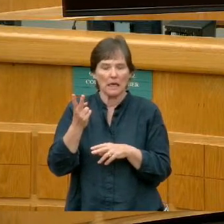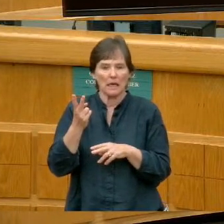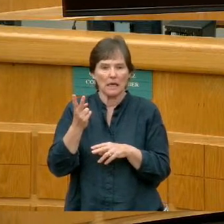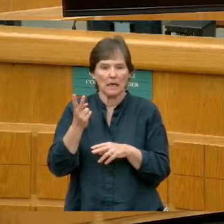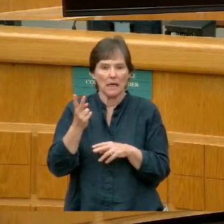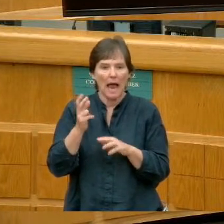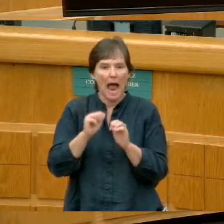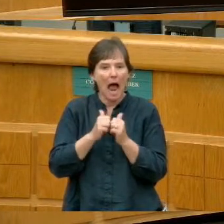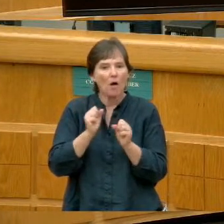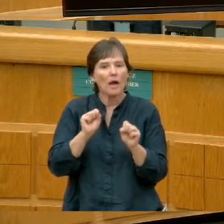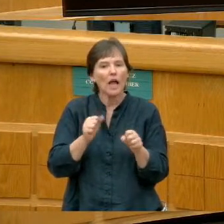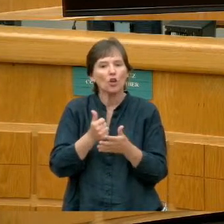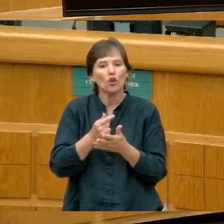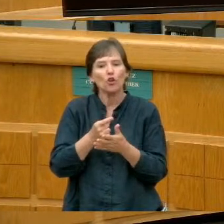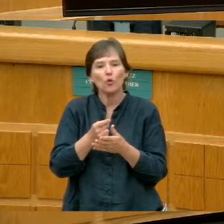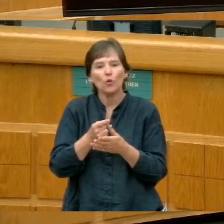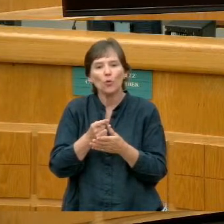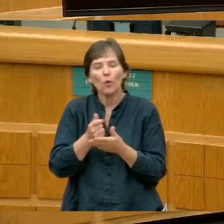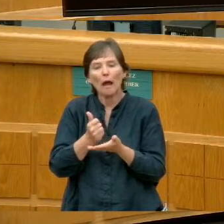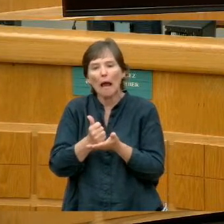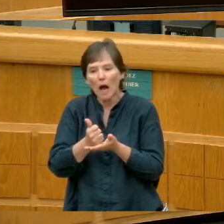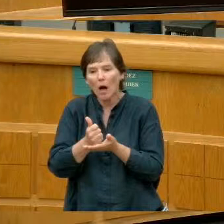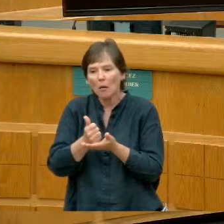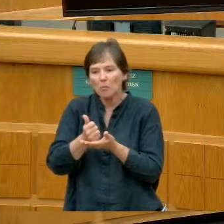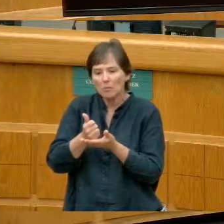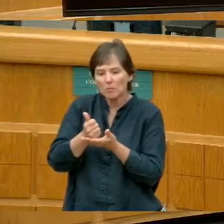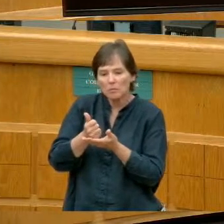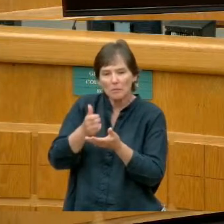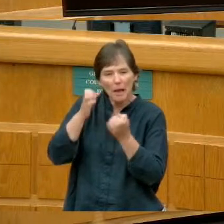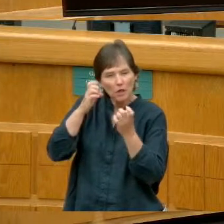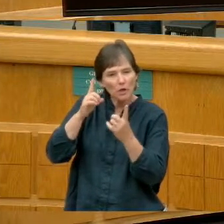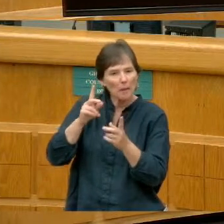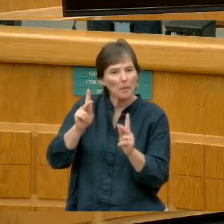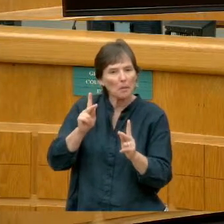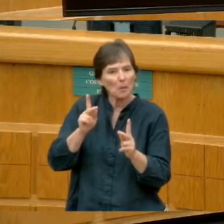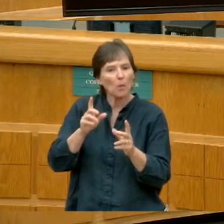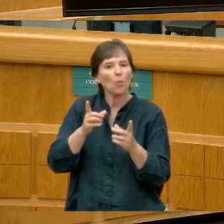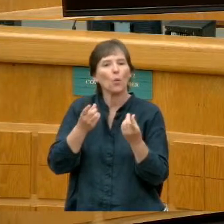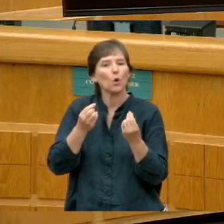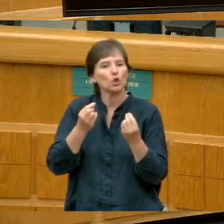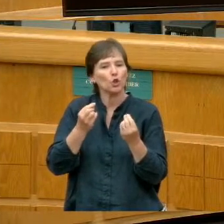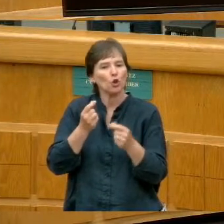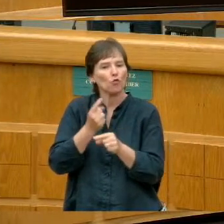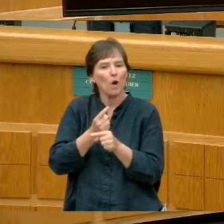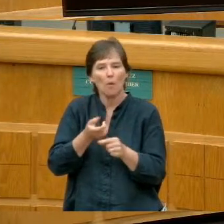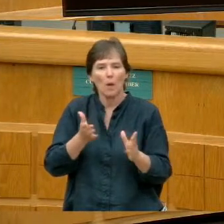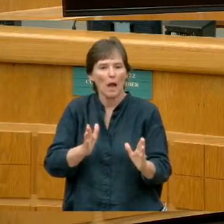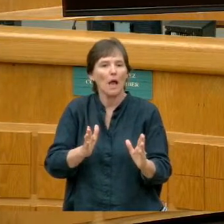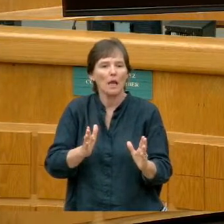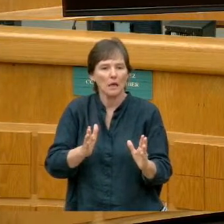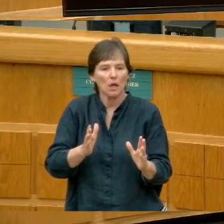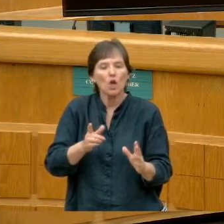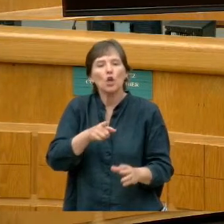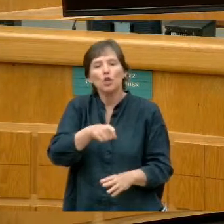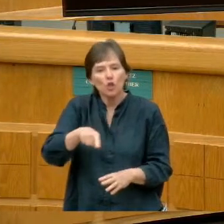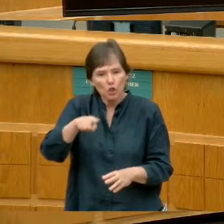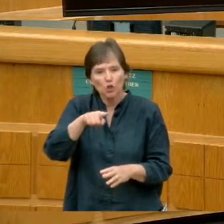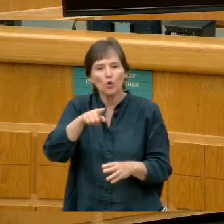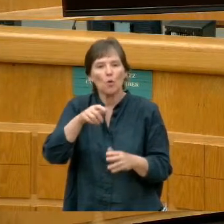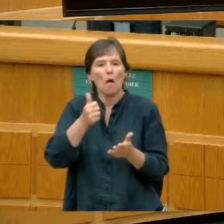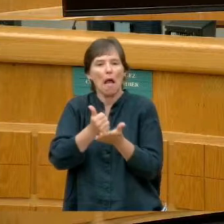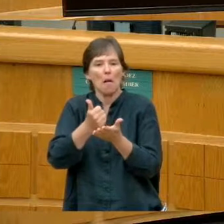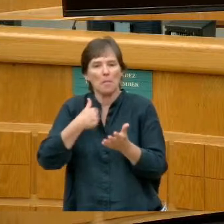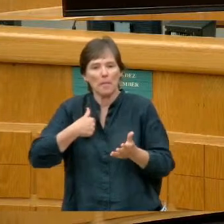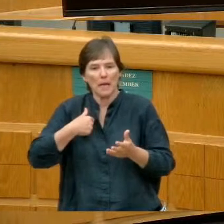I don't have to tell you what the list is. You already know it if you're watching this. You need to help me spread